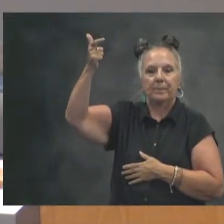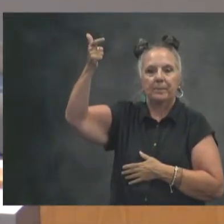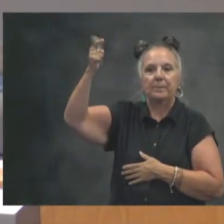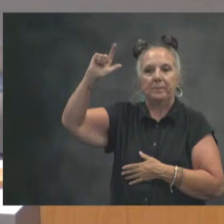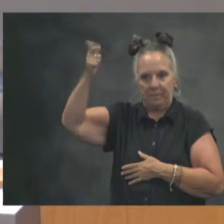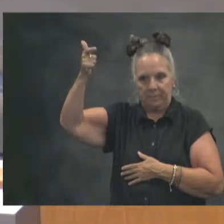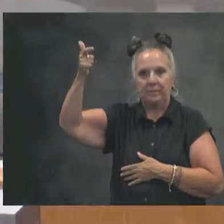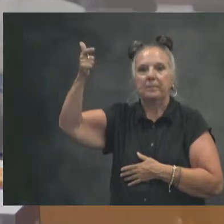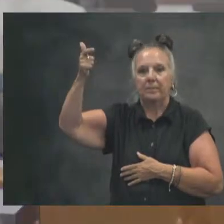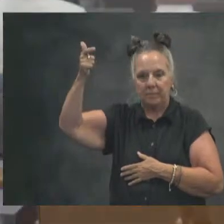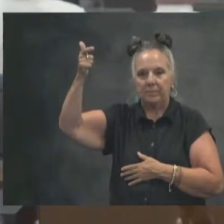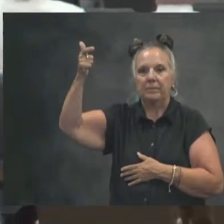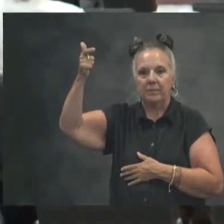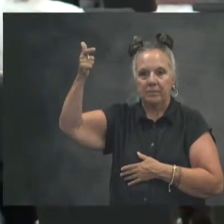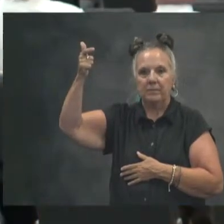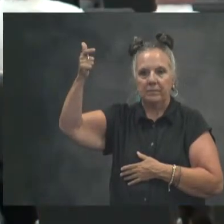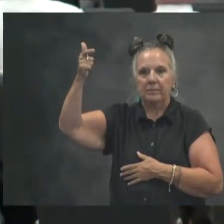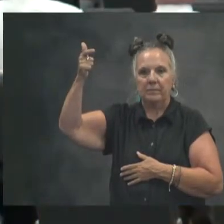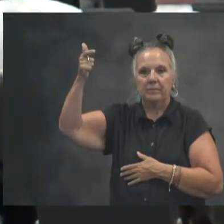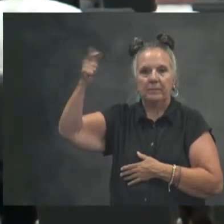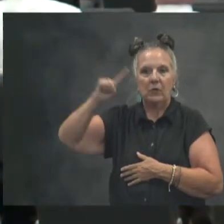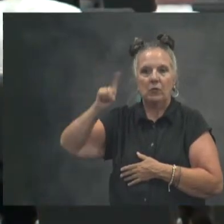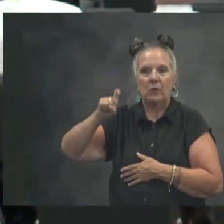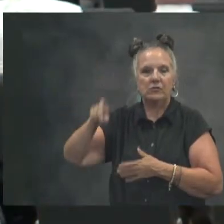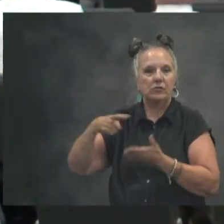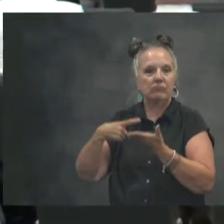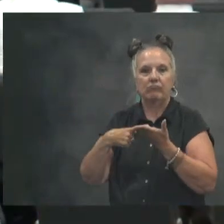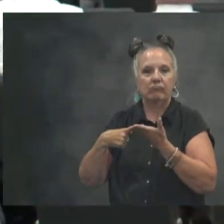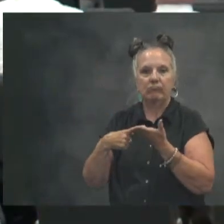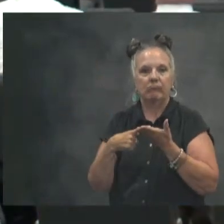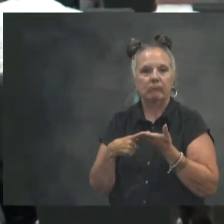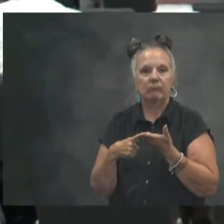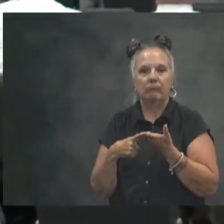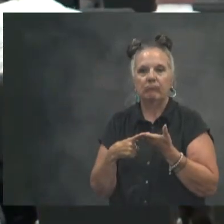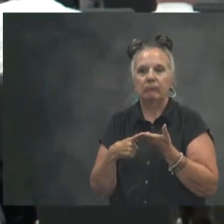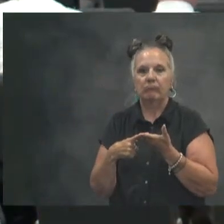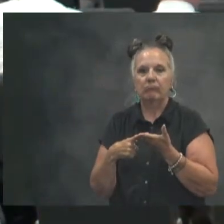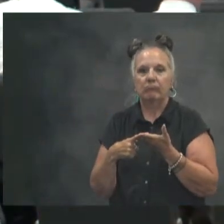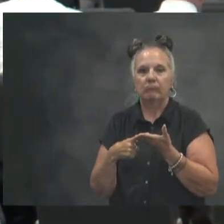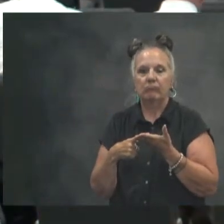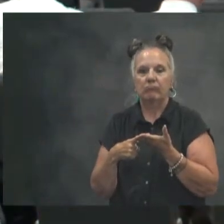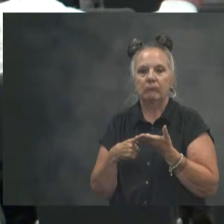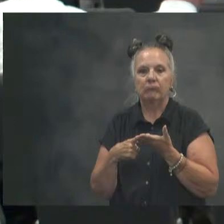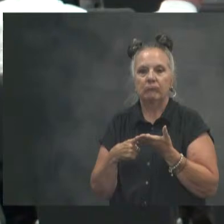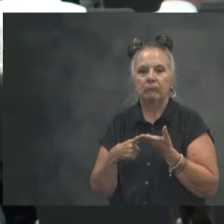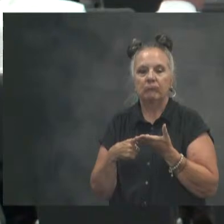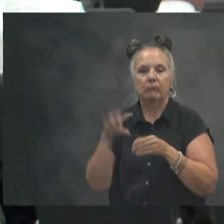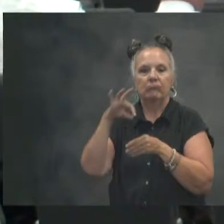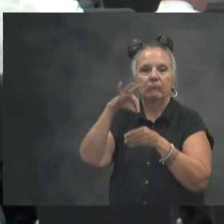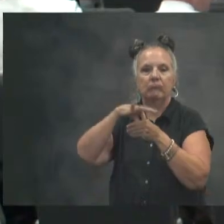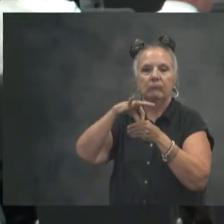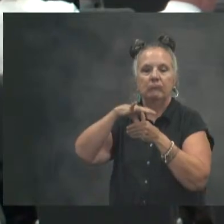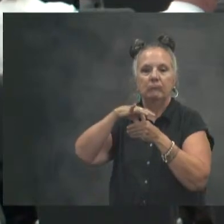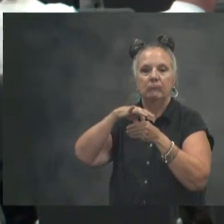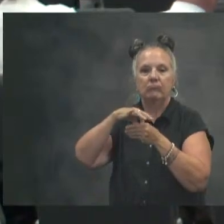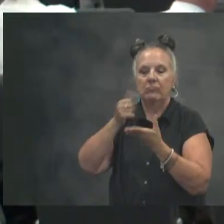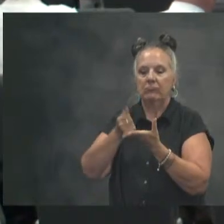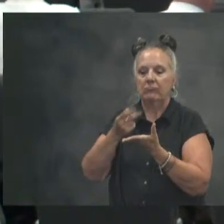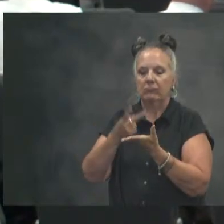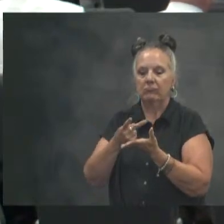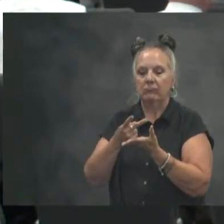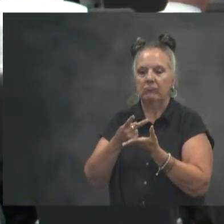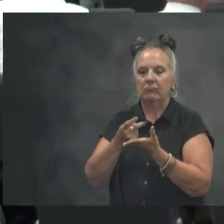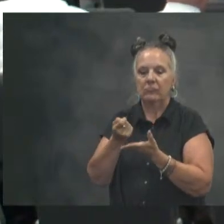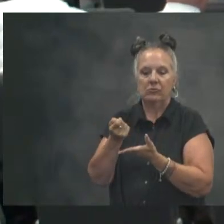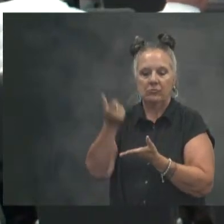Second. Bickford. Any questions, any discussion? We're voting to approve the first reading